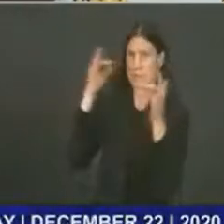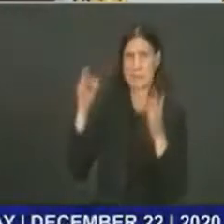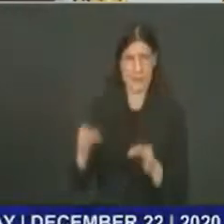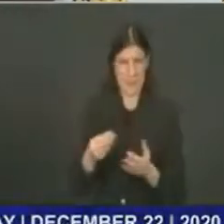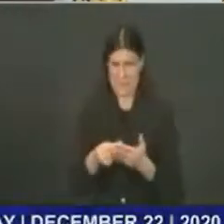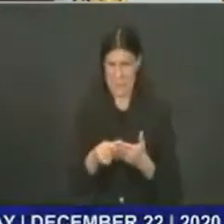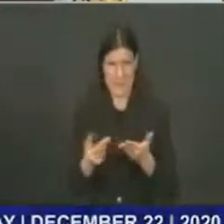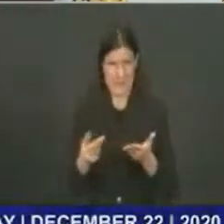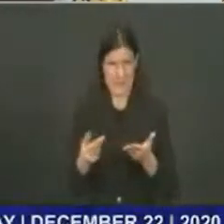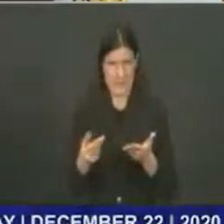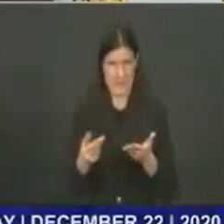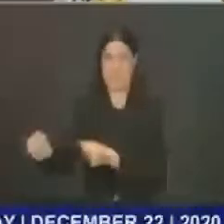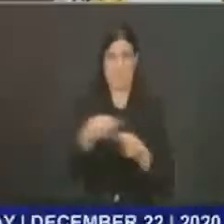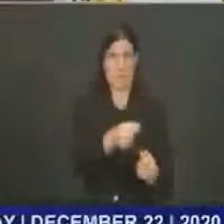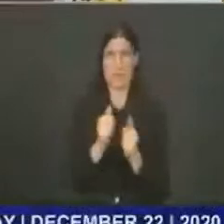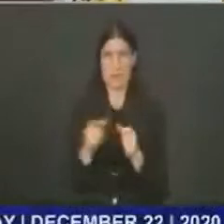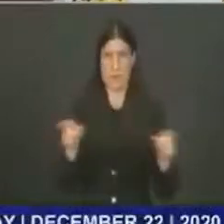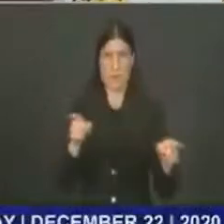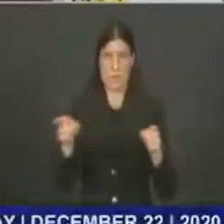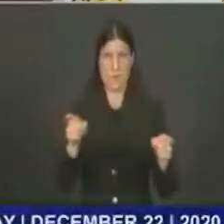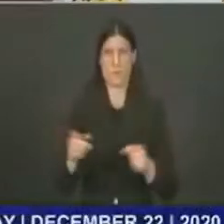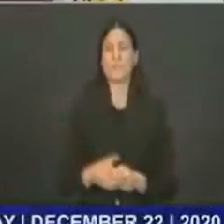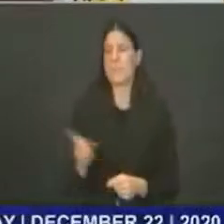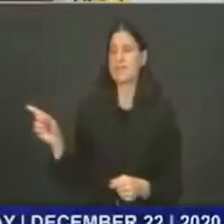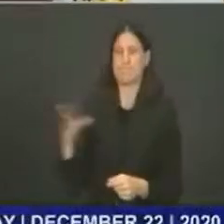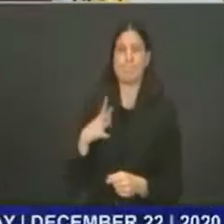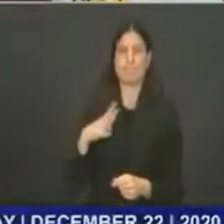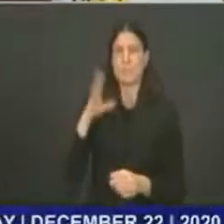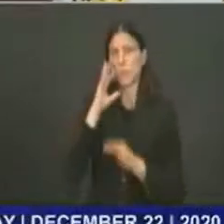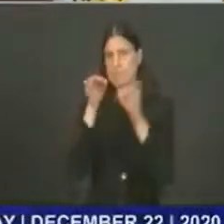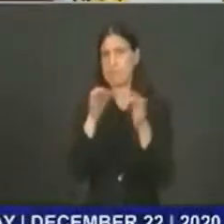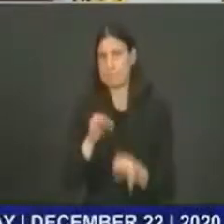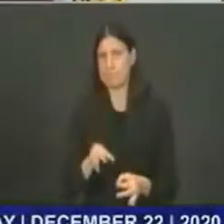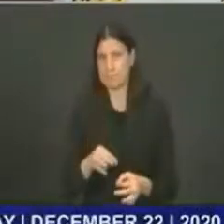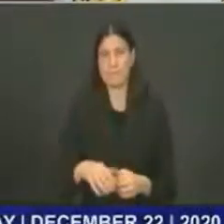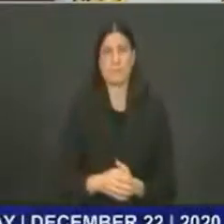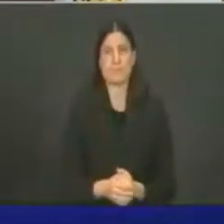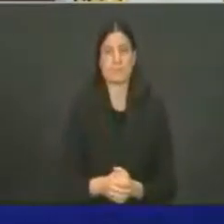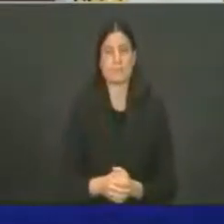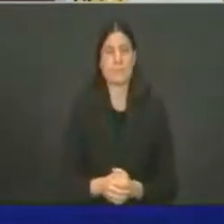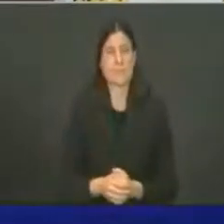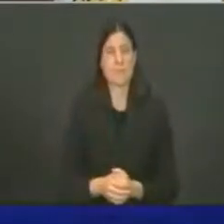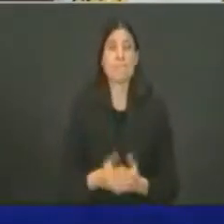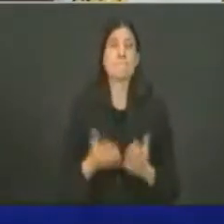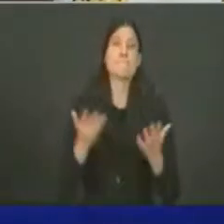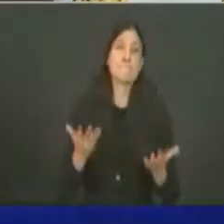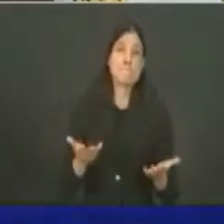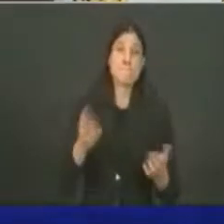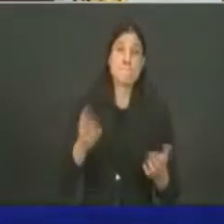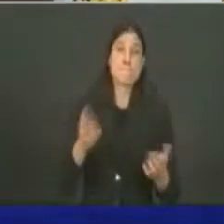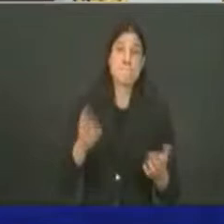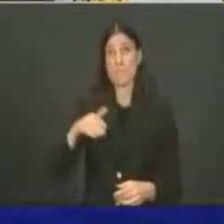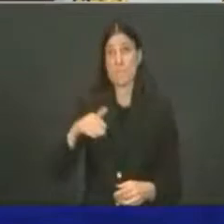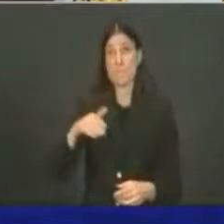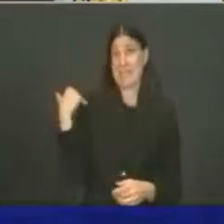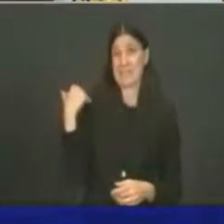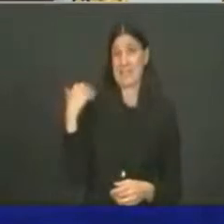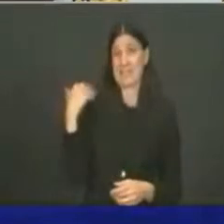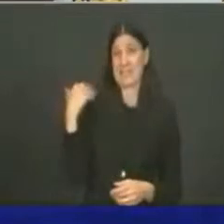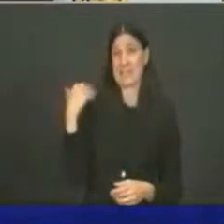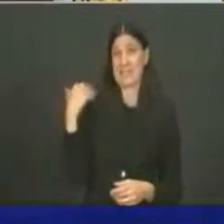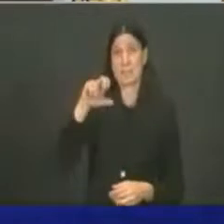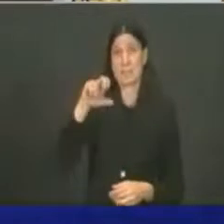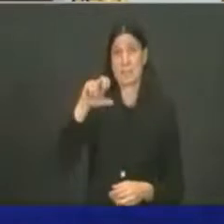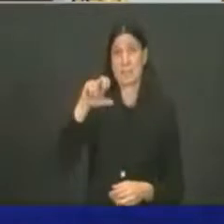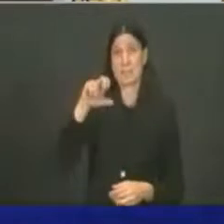Okay. So you'll recall that in March, April, May, when we were new with this